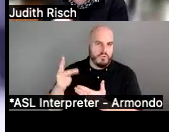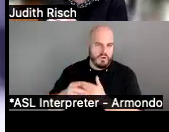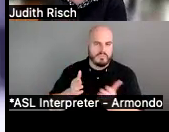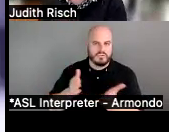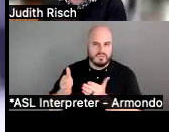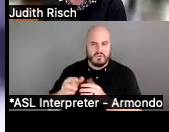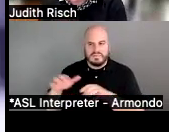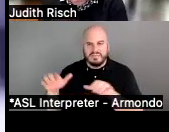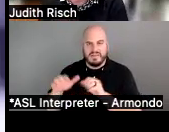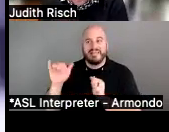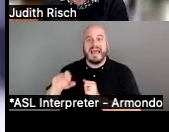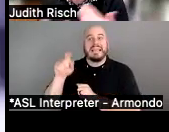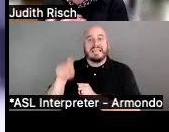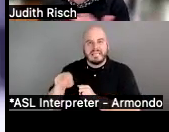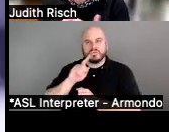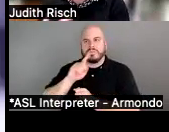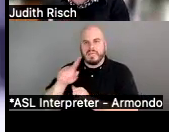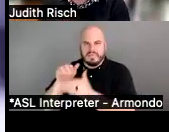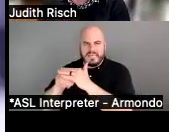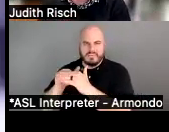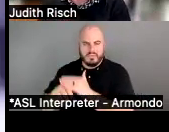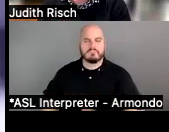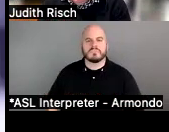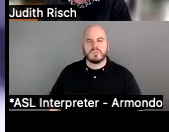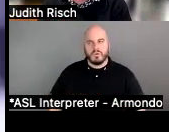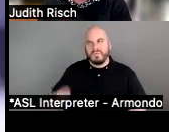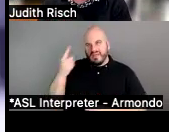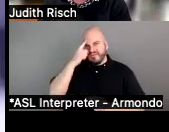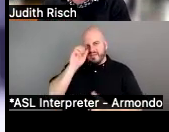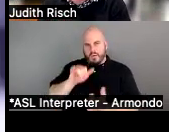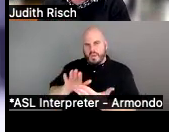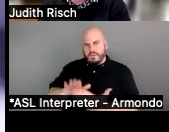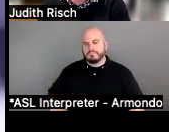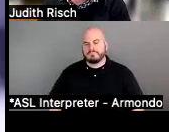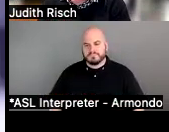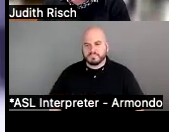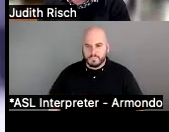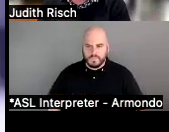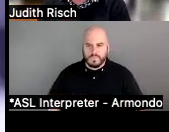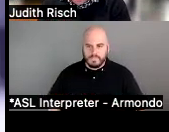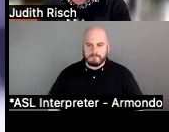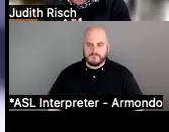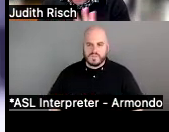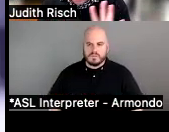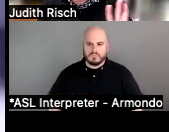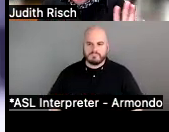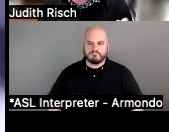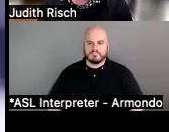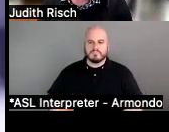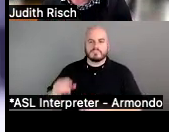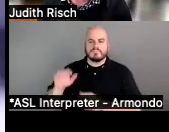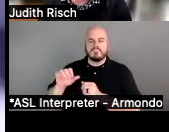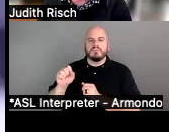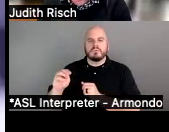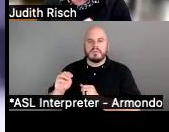and that does need to be accessible. So just think of it that way. That's the social media posts. I'm going to take a